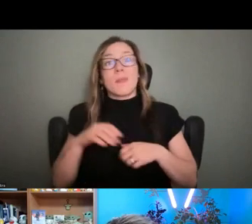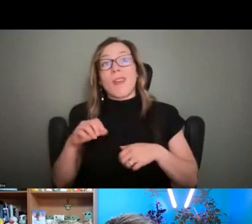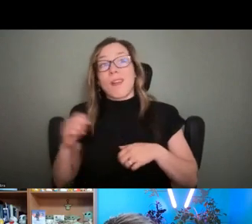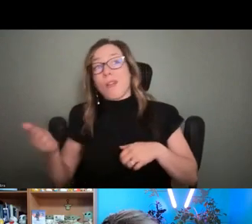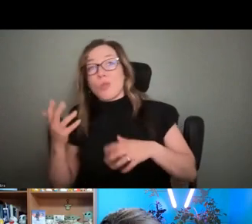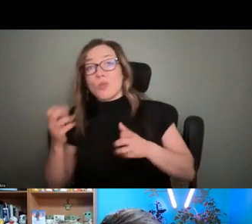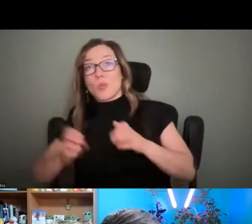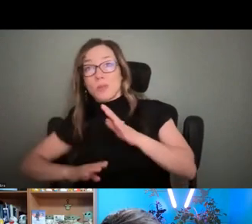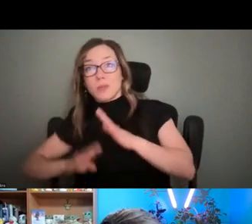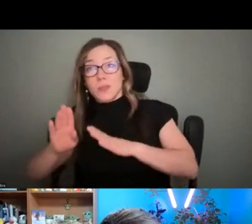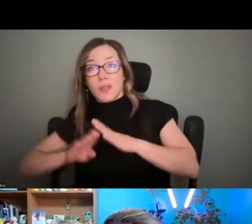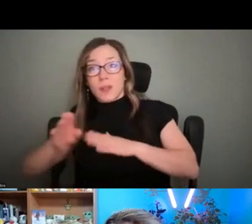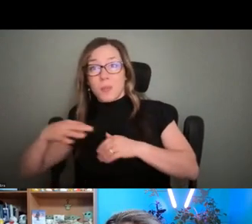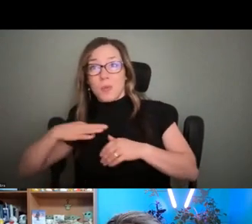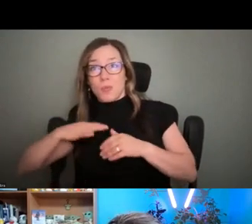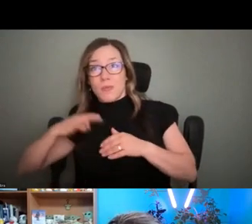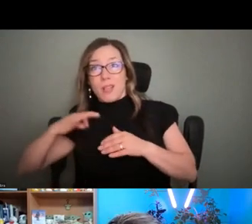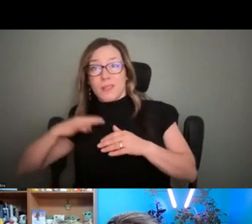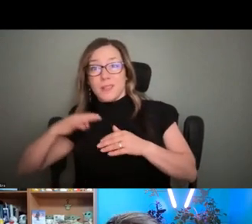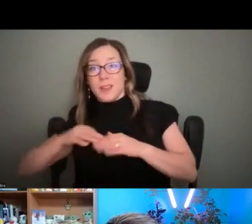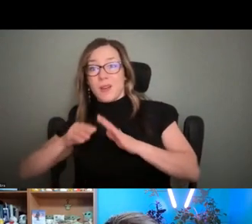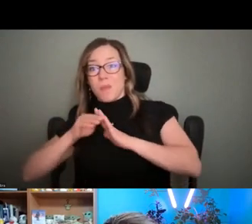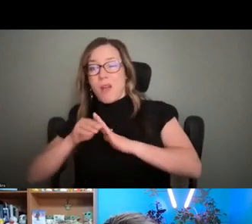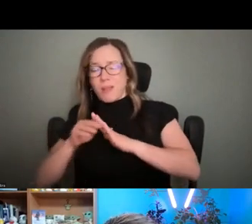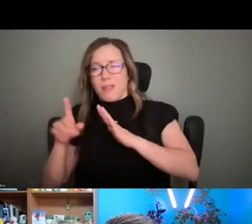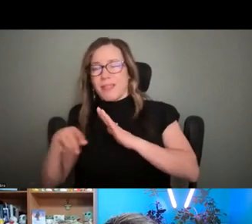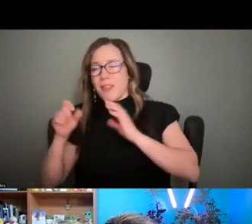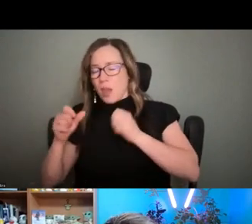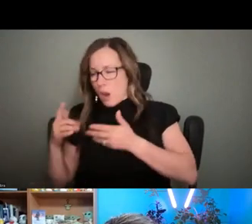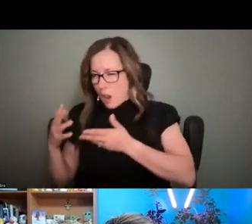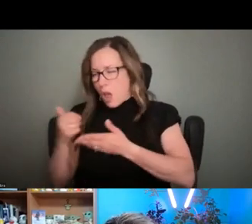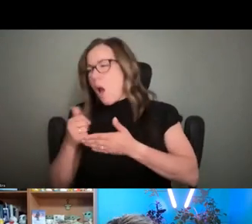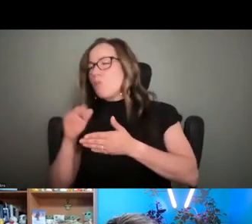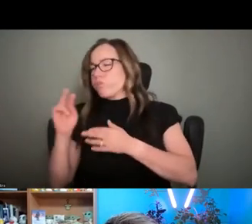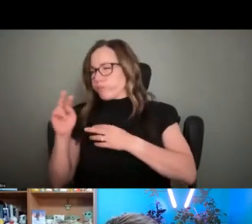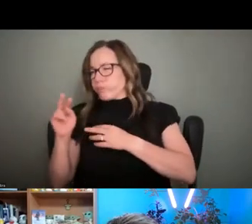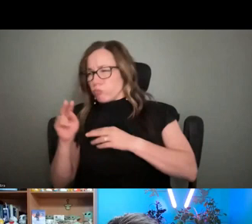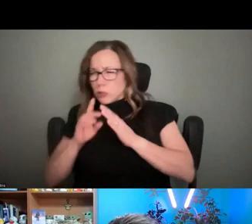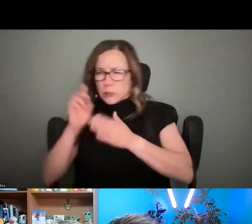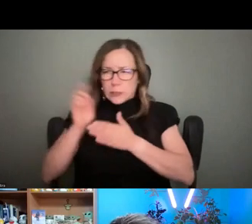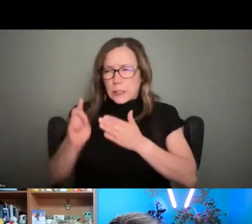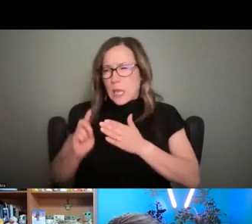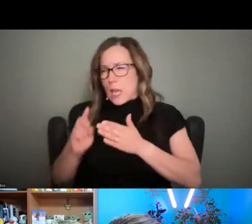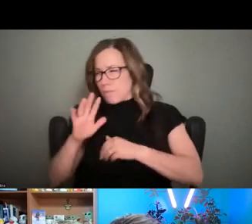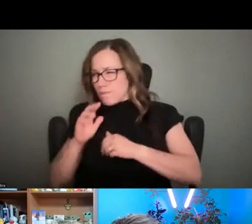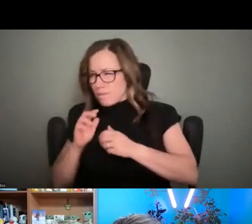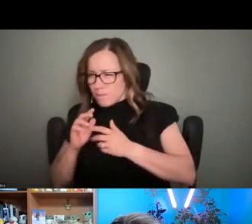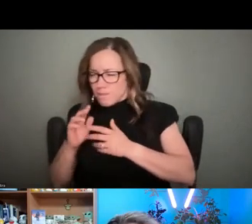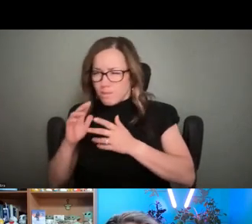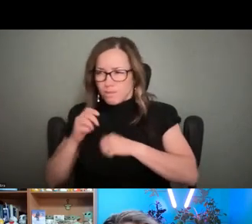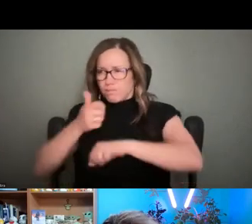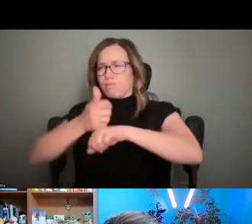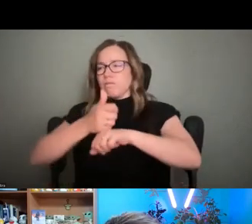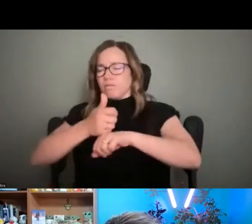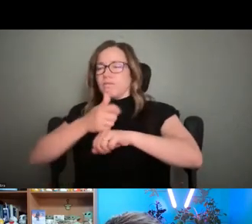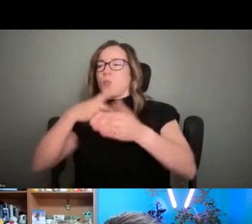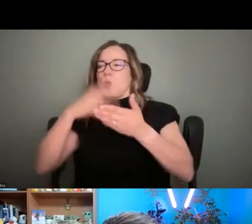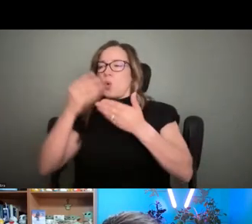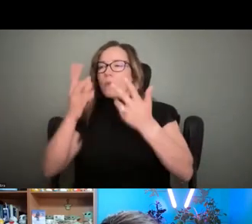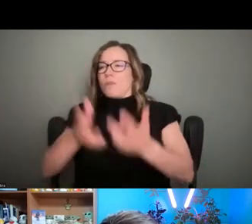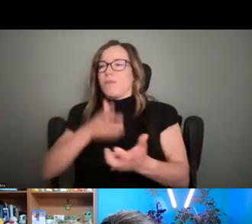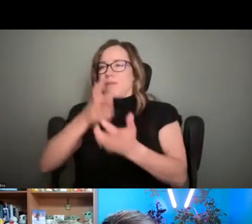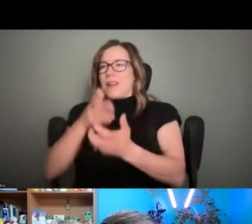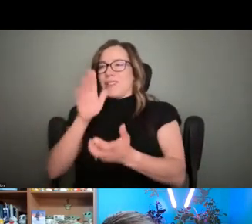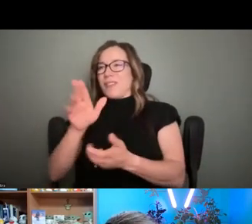to develop a volunteer model have the information they need to design, right size, and implement a program that meets the needs of